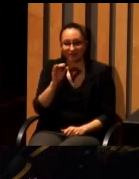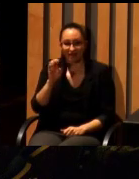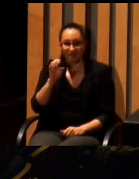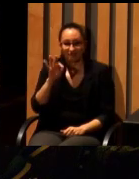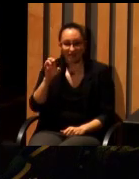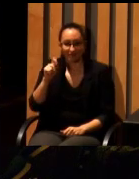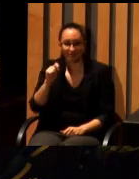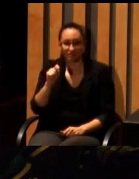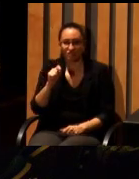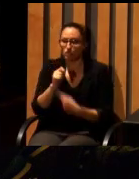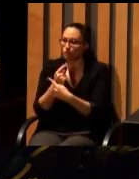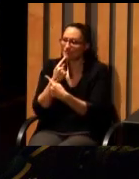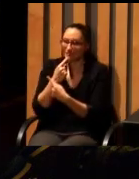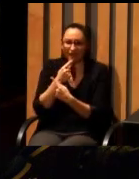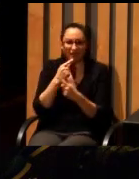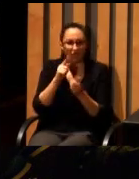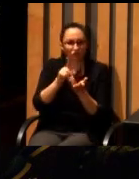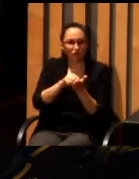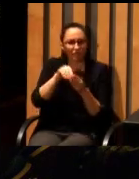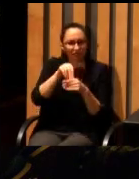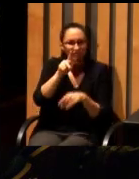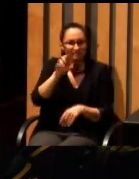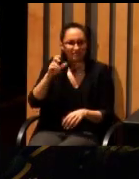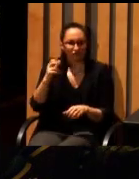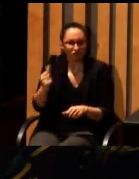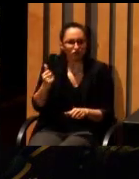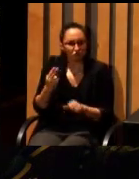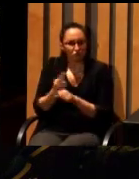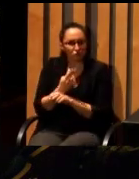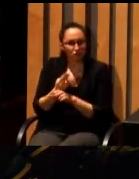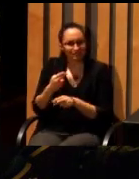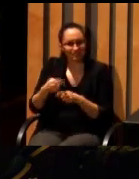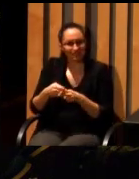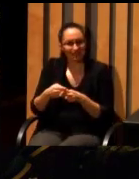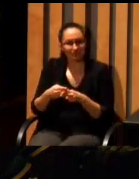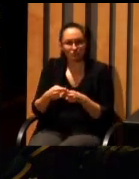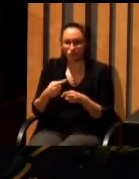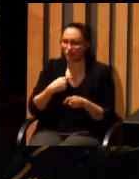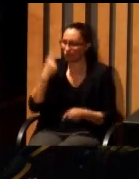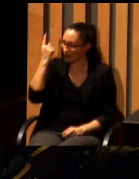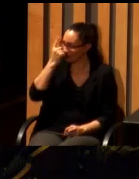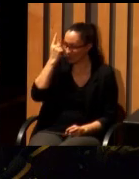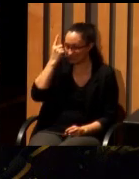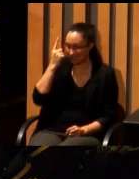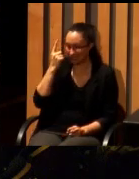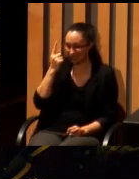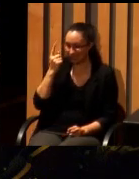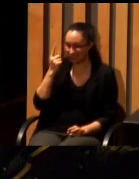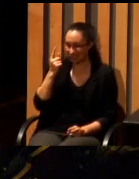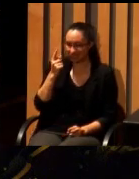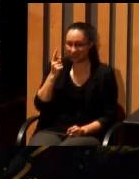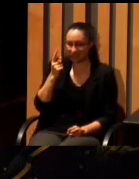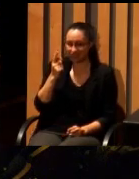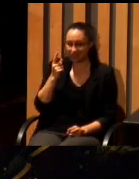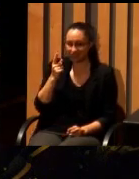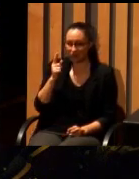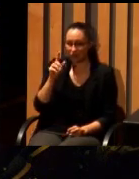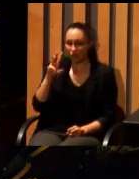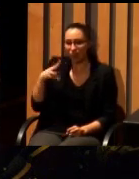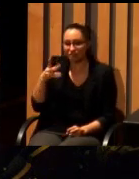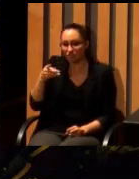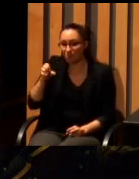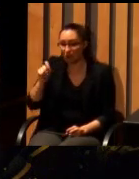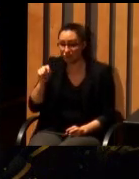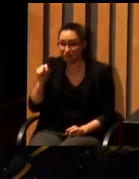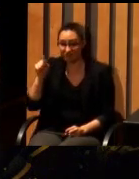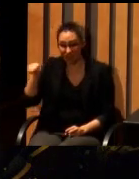in Kansas City that refuses to use the name. And so along the lines of the question that was just asked, Mr. Wise, how close is the Washington Post to not